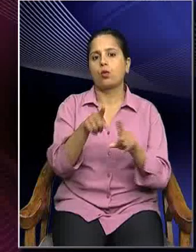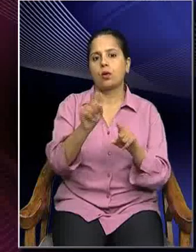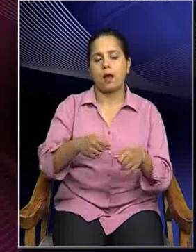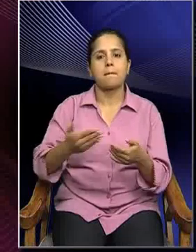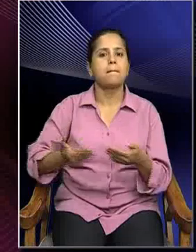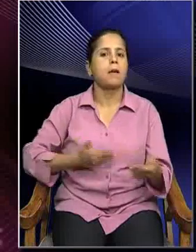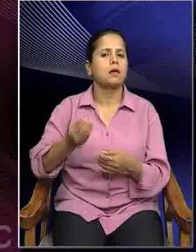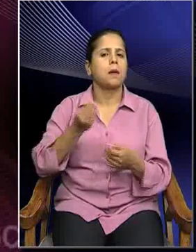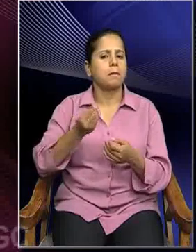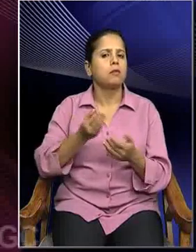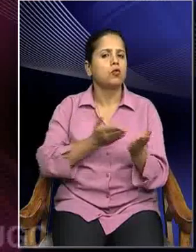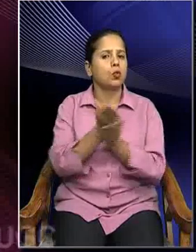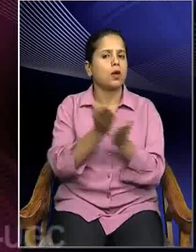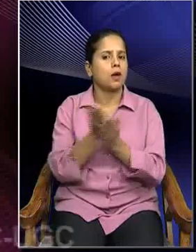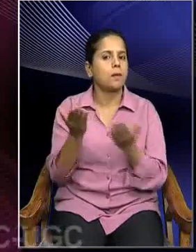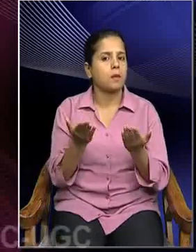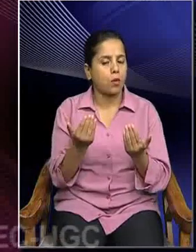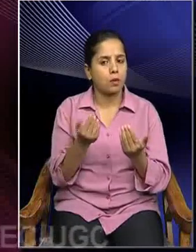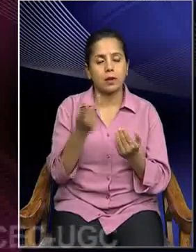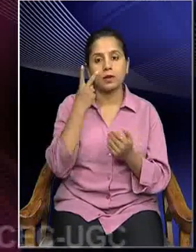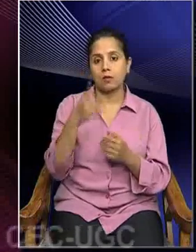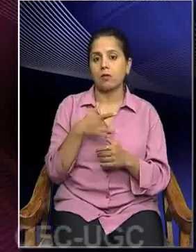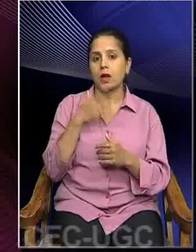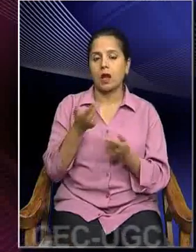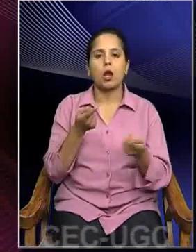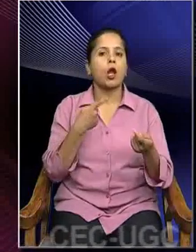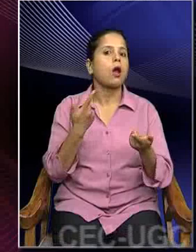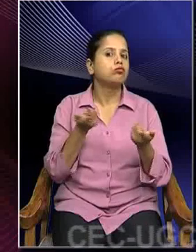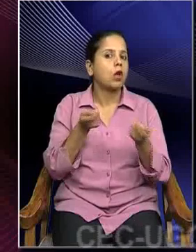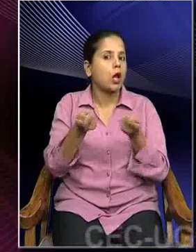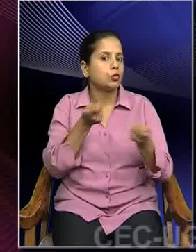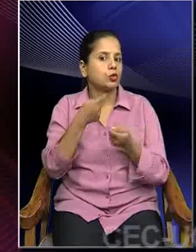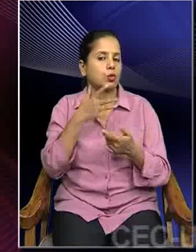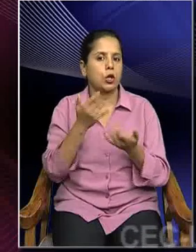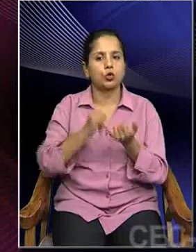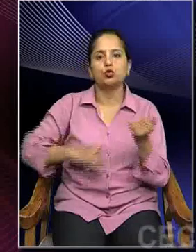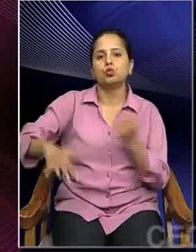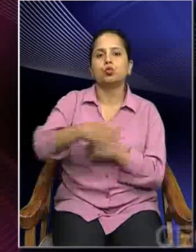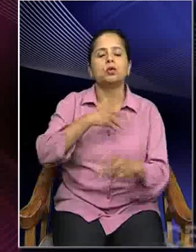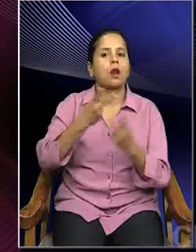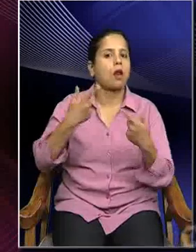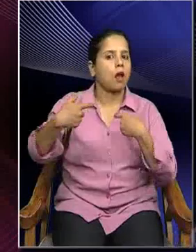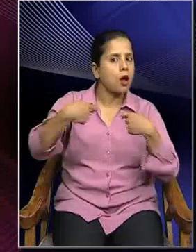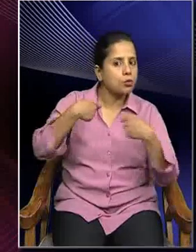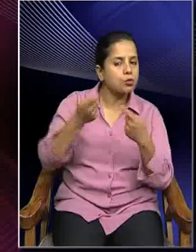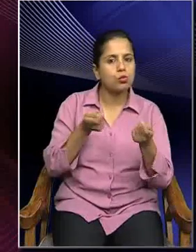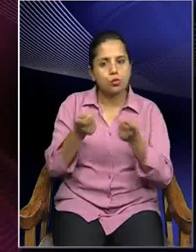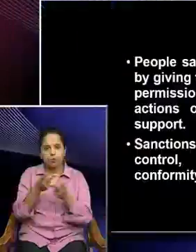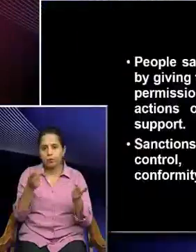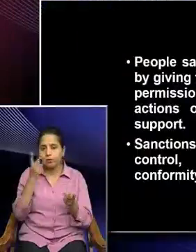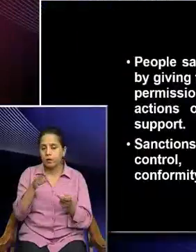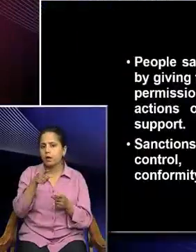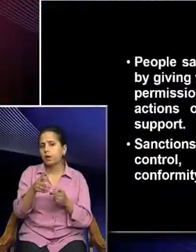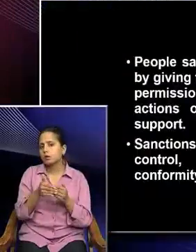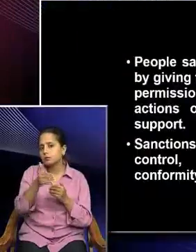in certain manner. So it's a kind of a control, it's a form of social control and it leads to